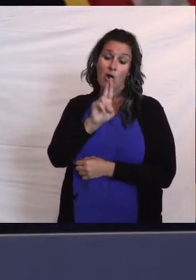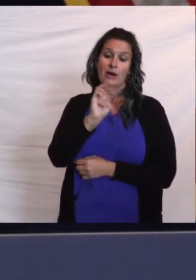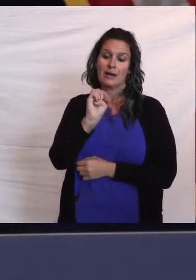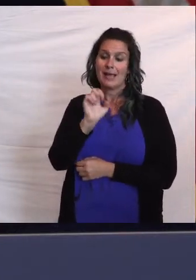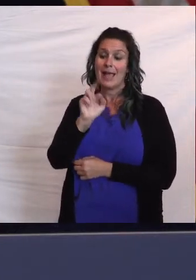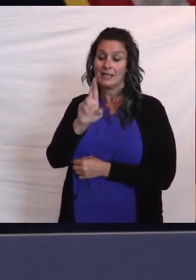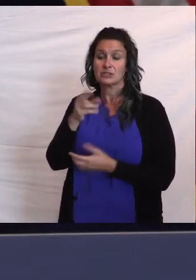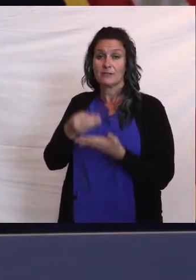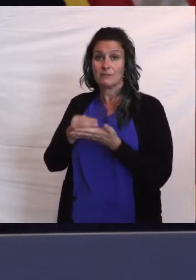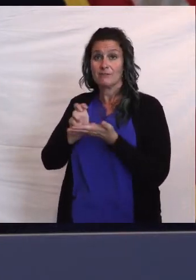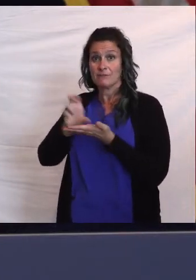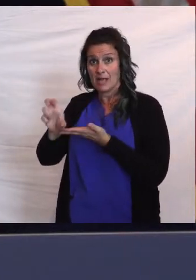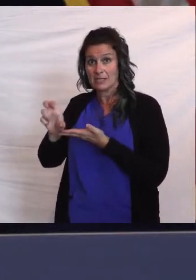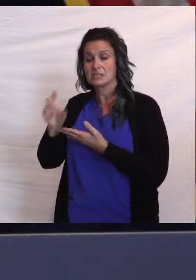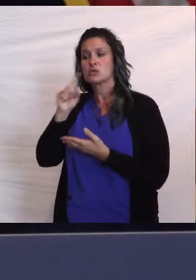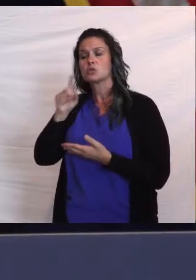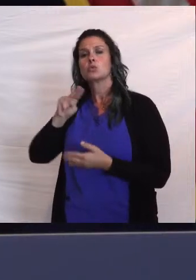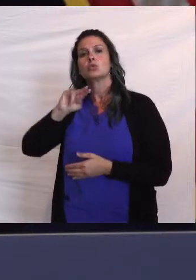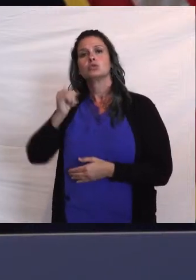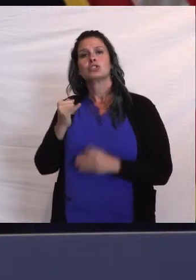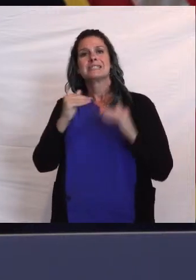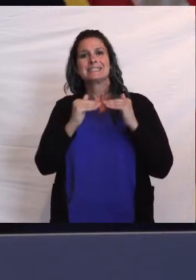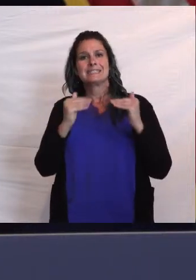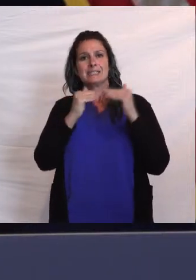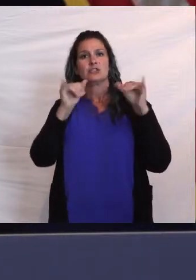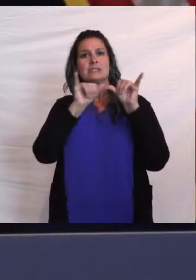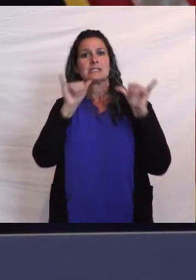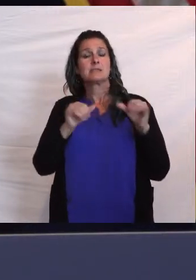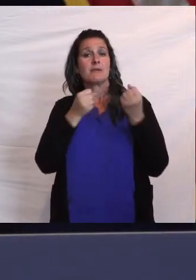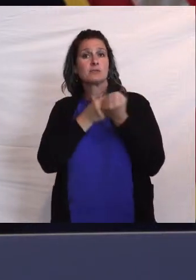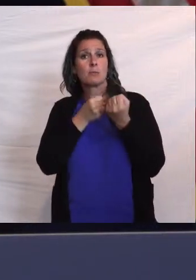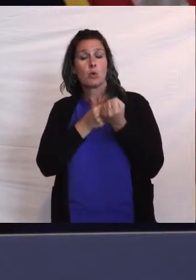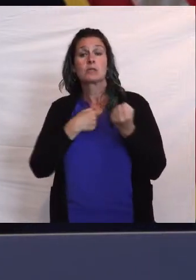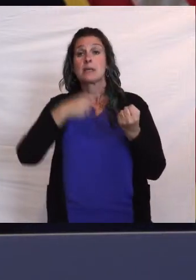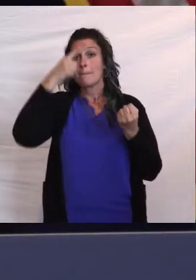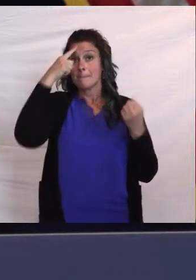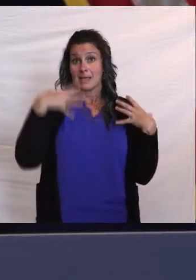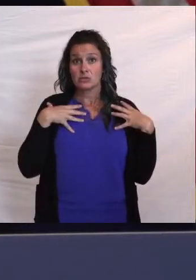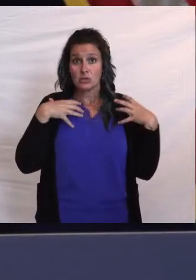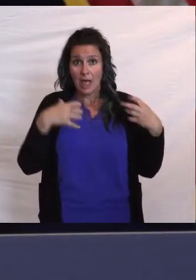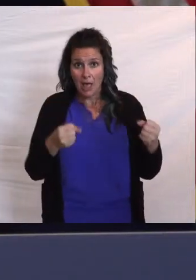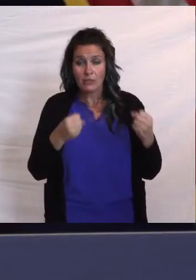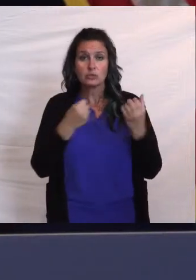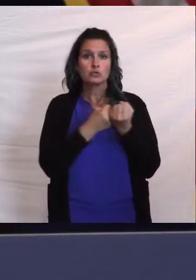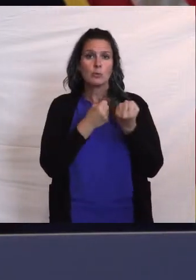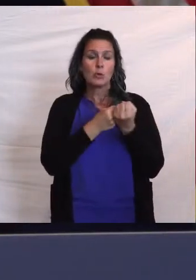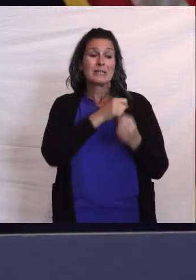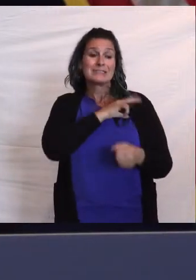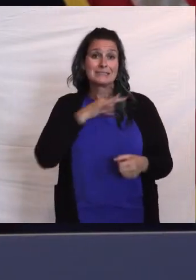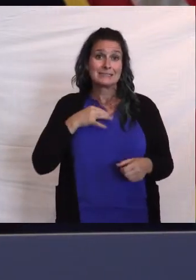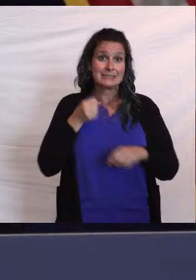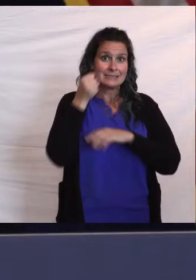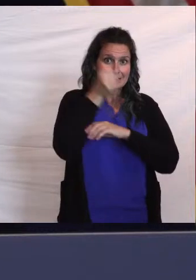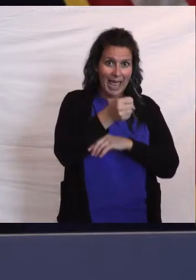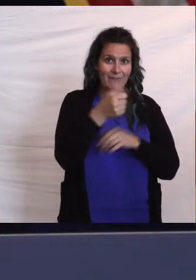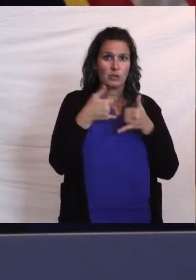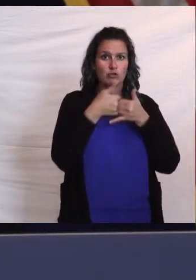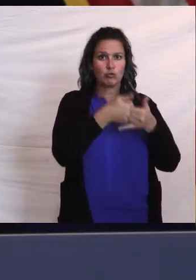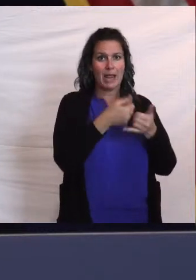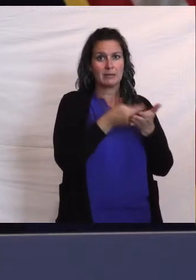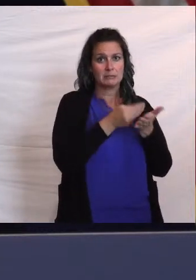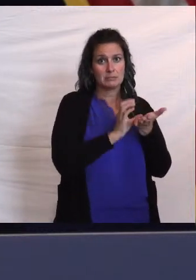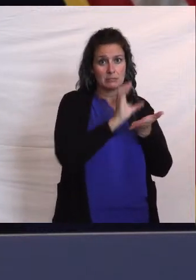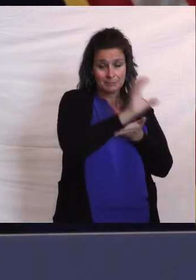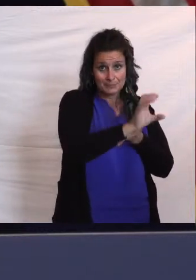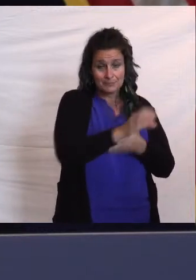New Jersey Tiered System of Supports Mental Health Support Staffing Grant that